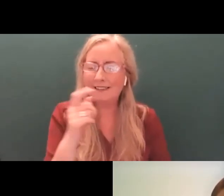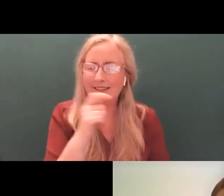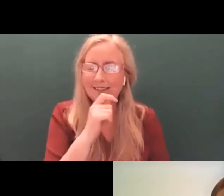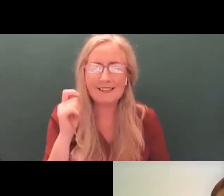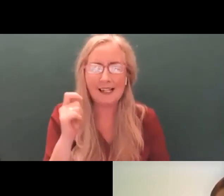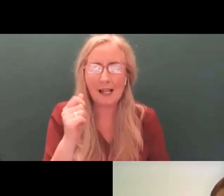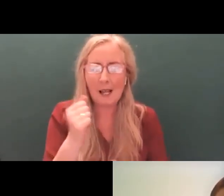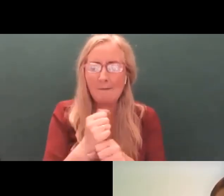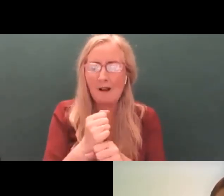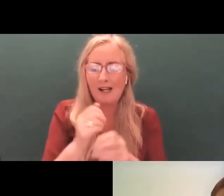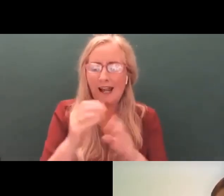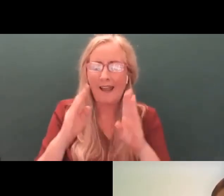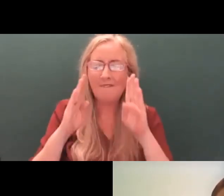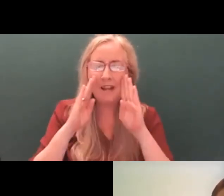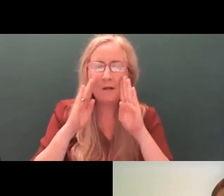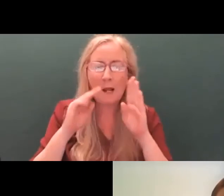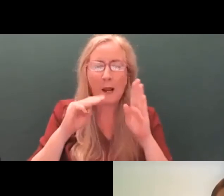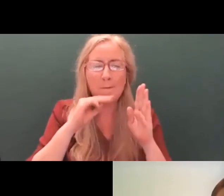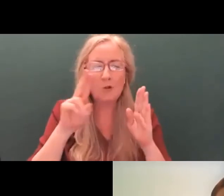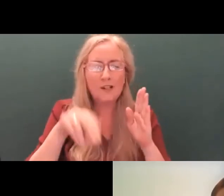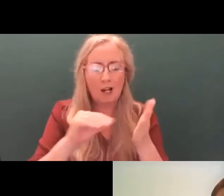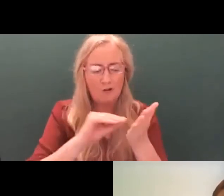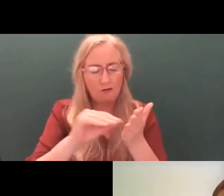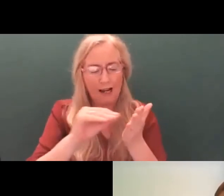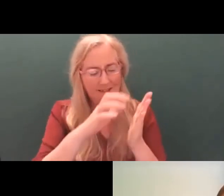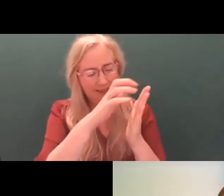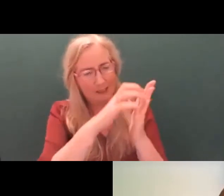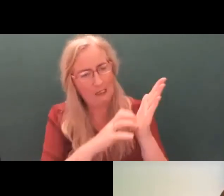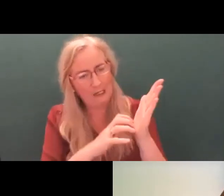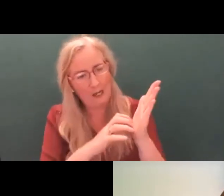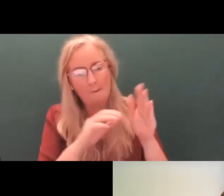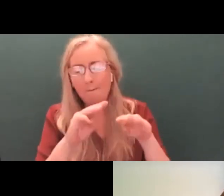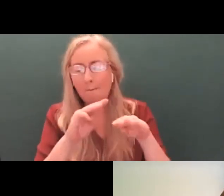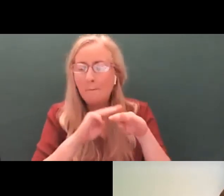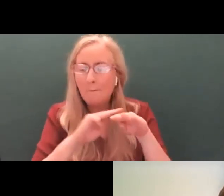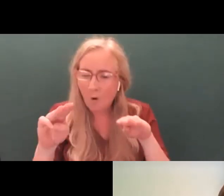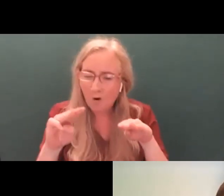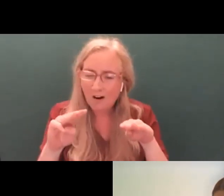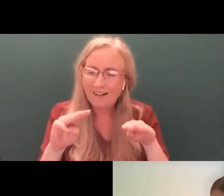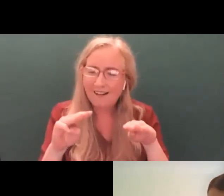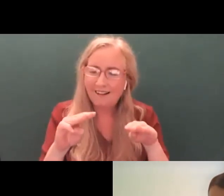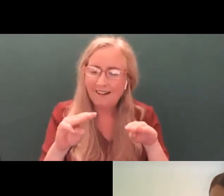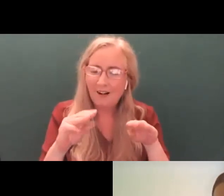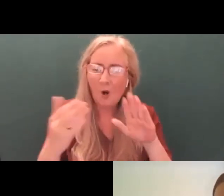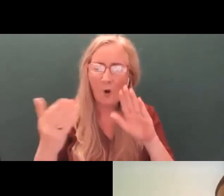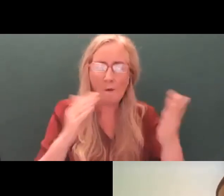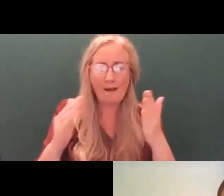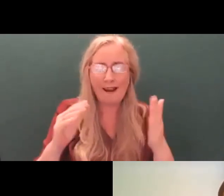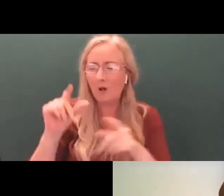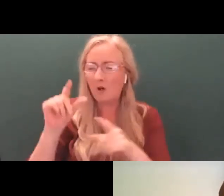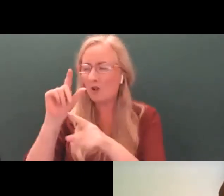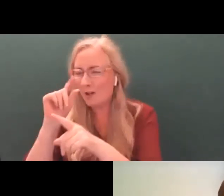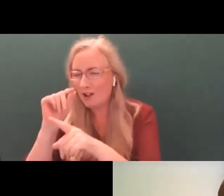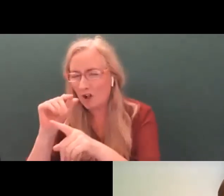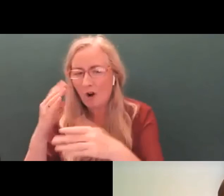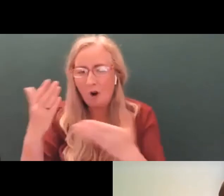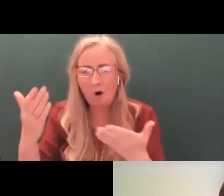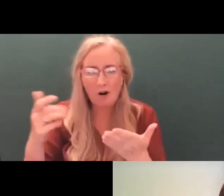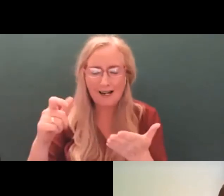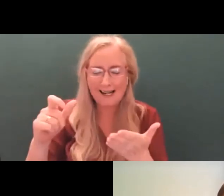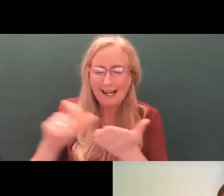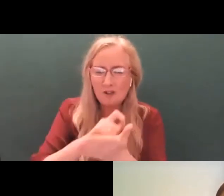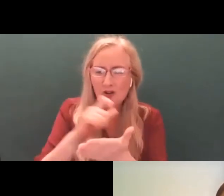idea that Facebook allows you to write a bit more, perhaps than Twitter or Instagram. What would you say